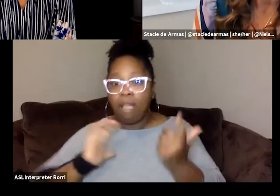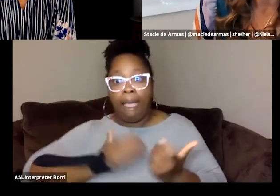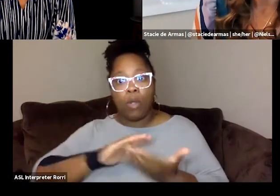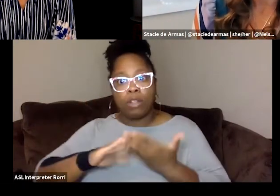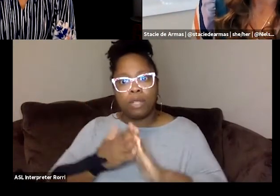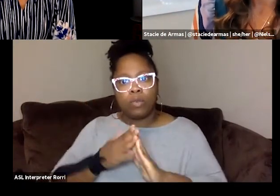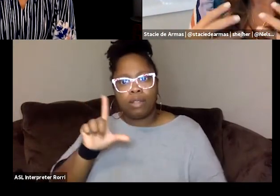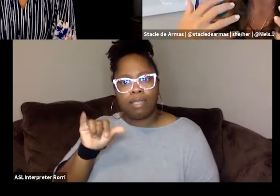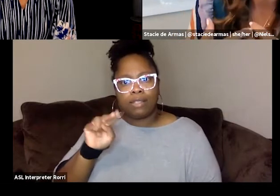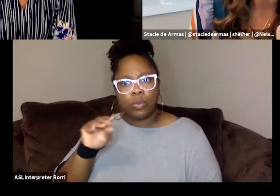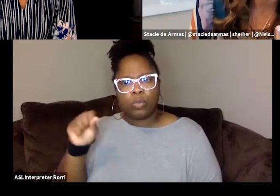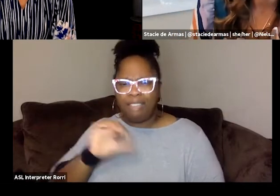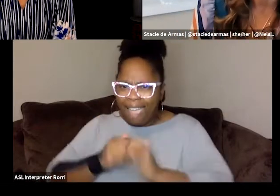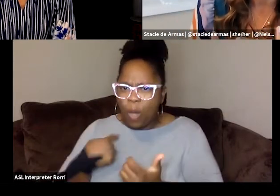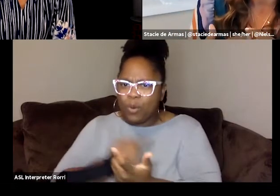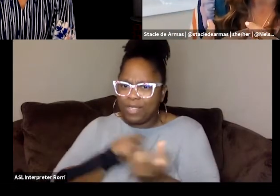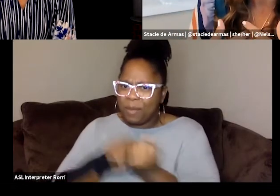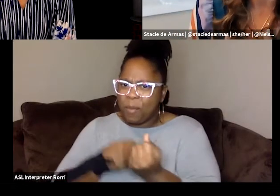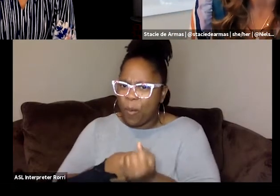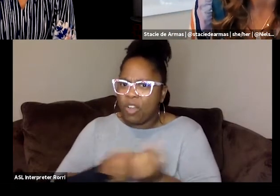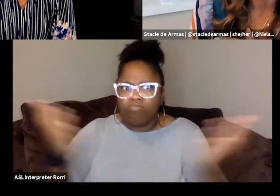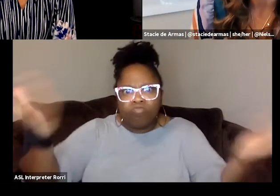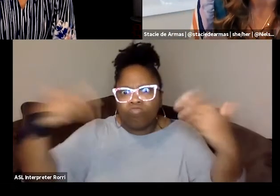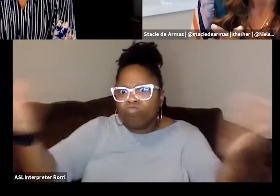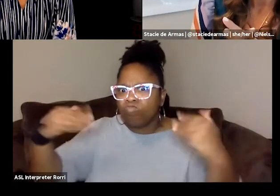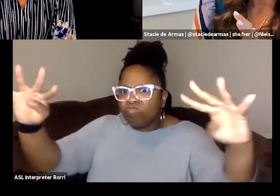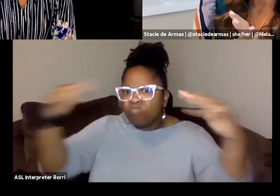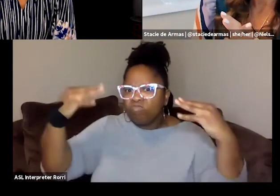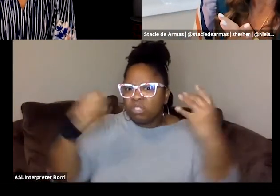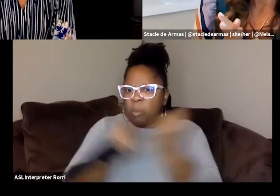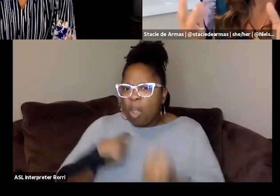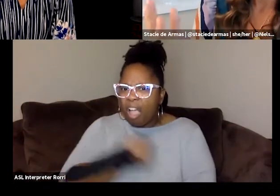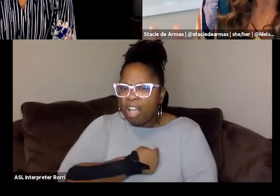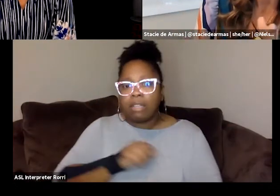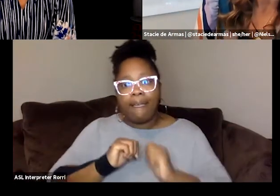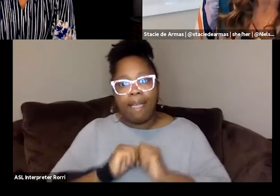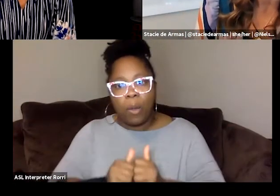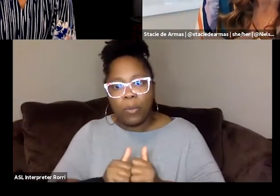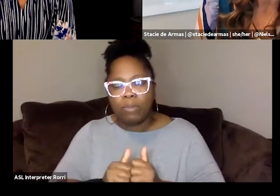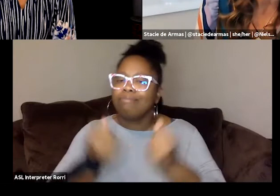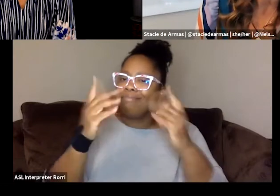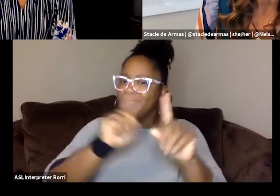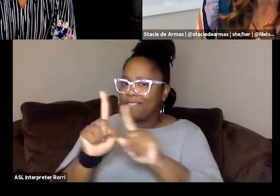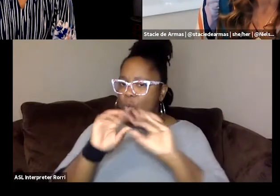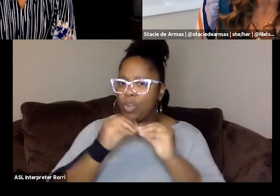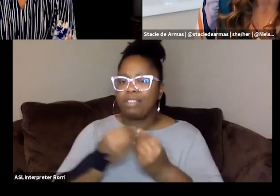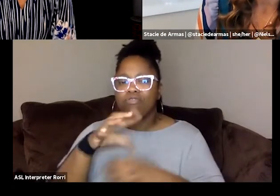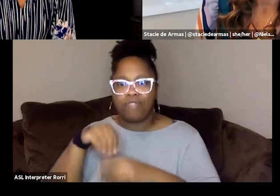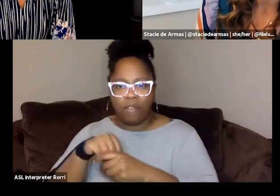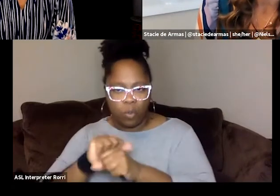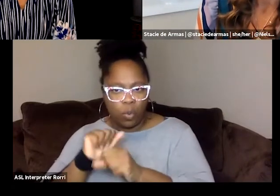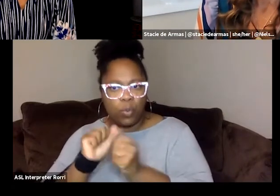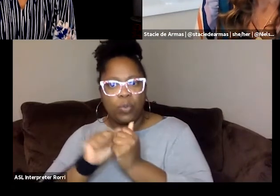rallying around the support that we need and the visibility that we need? There are a number of organizations that are doing some work in the